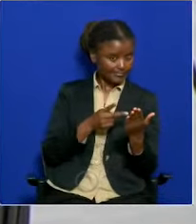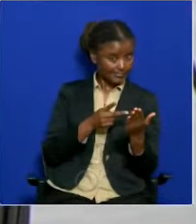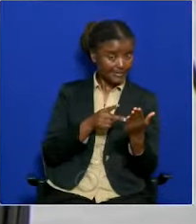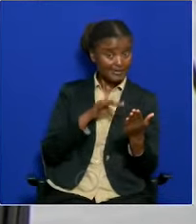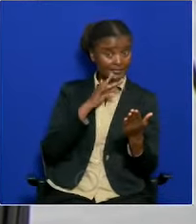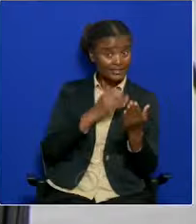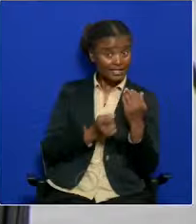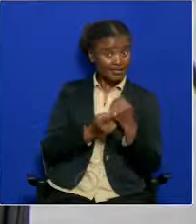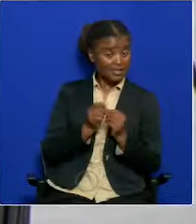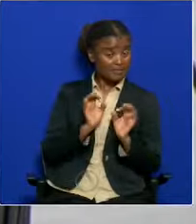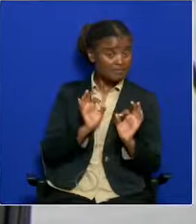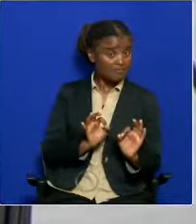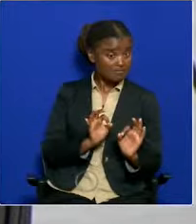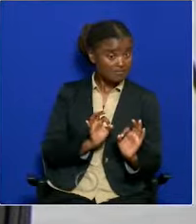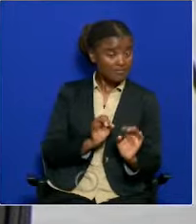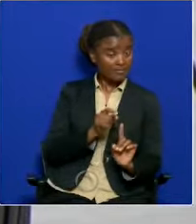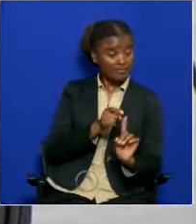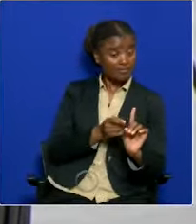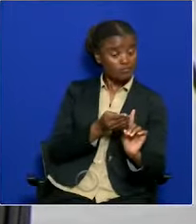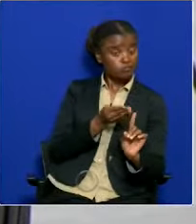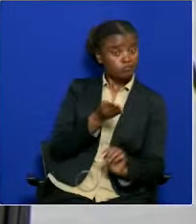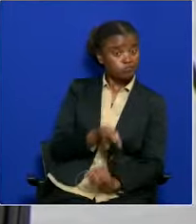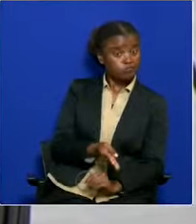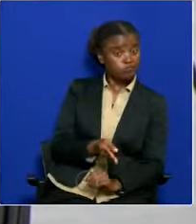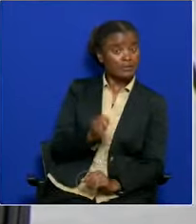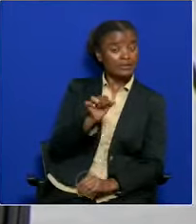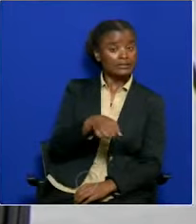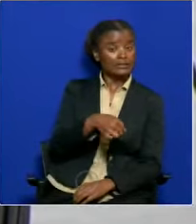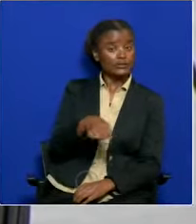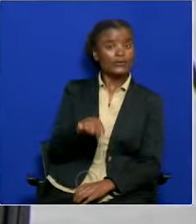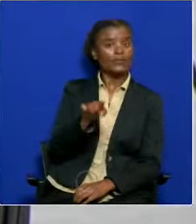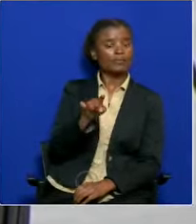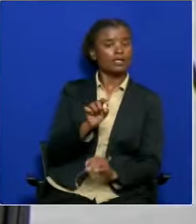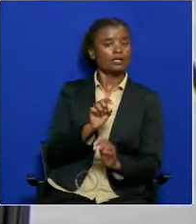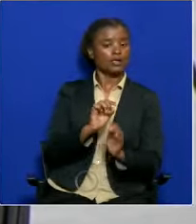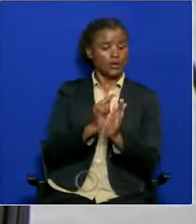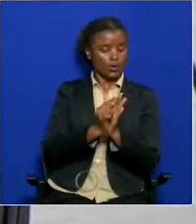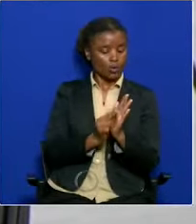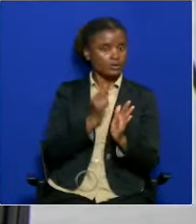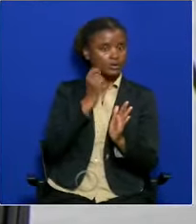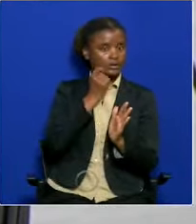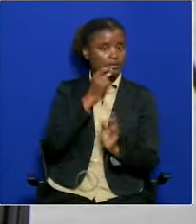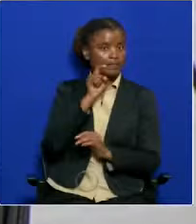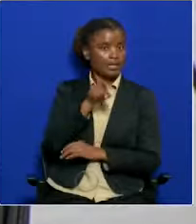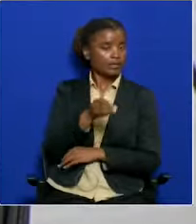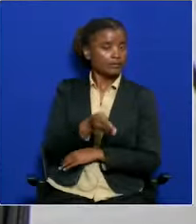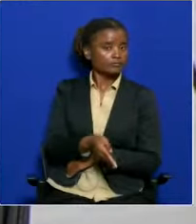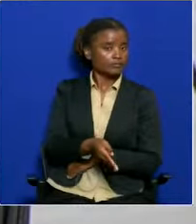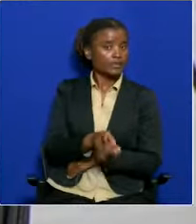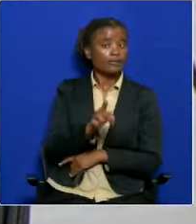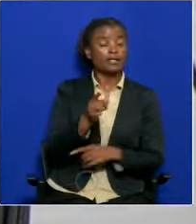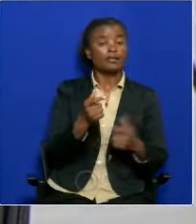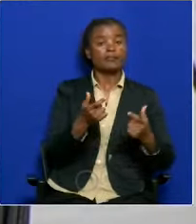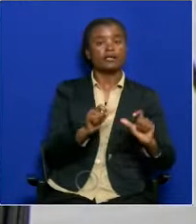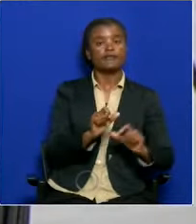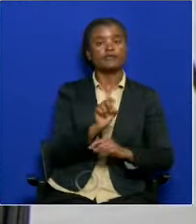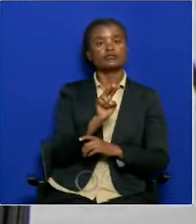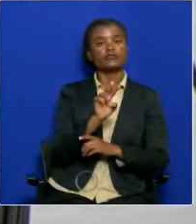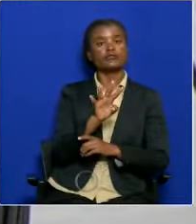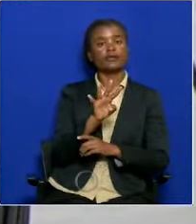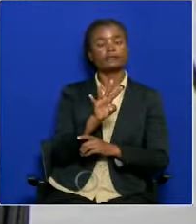the manner required by law. In paragraph 254 of my earlier statement, I recorded